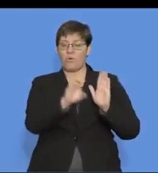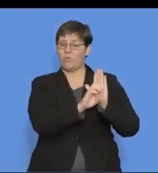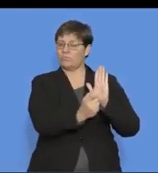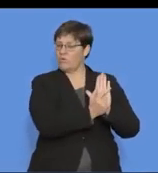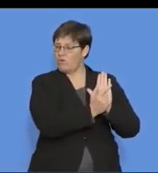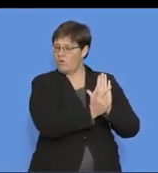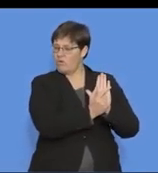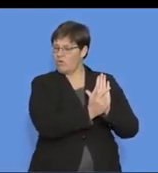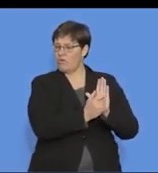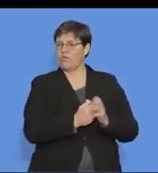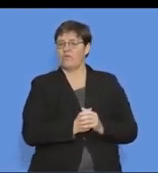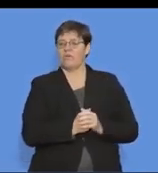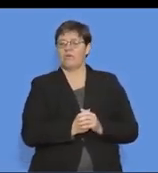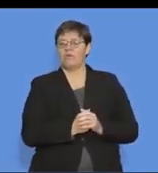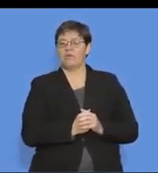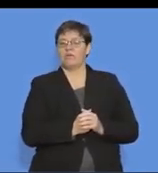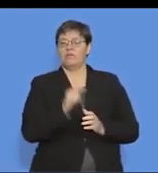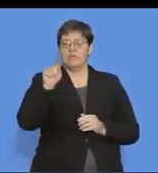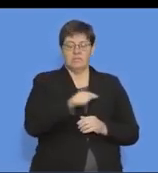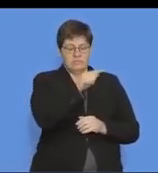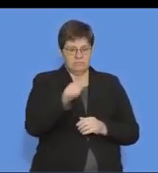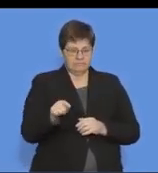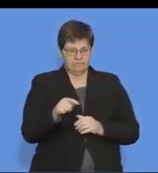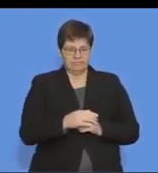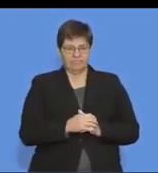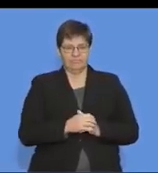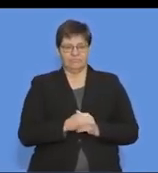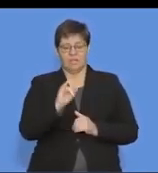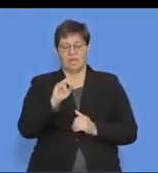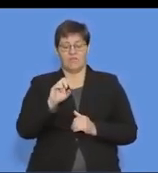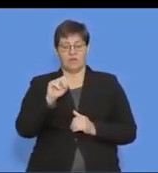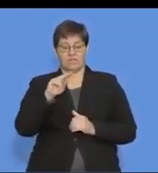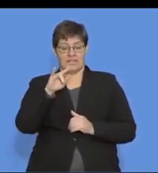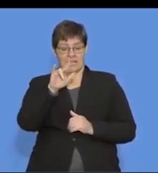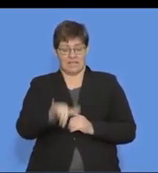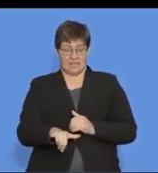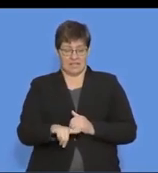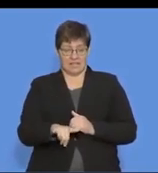law is inversely proportional, okay,